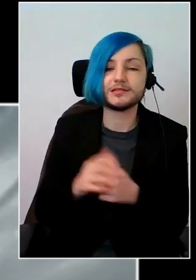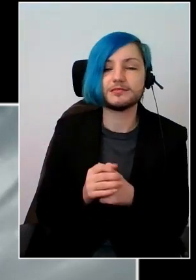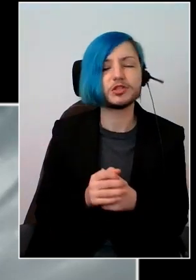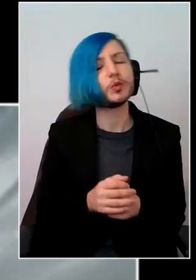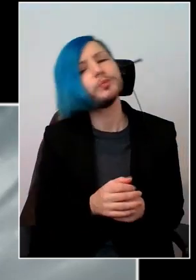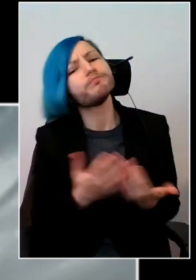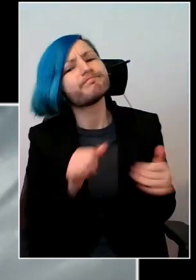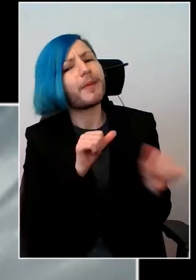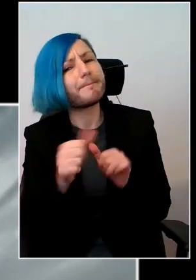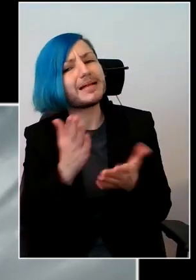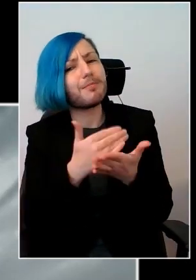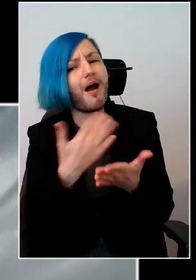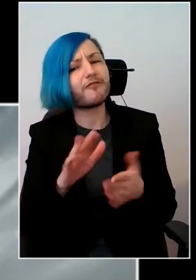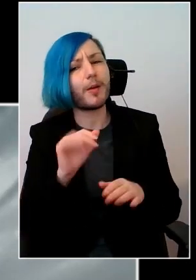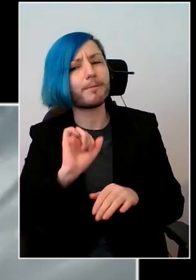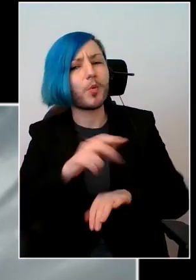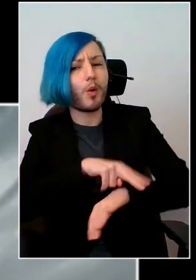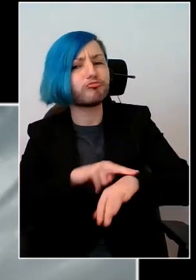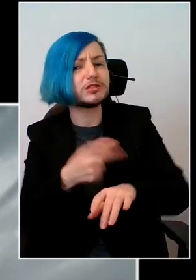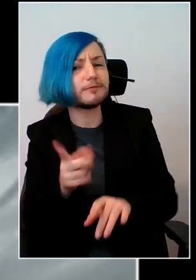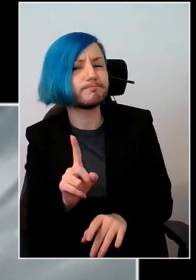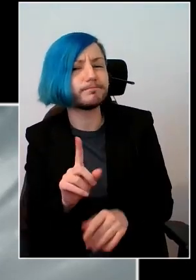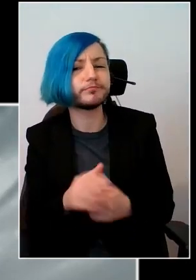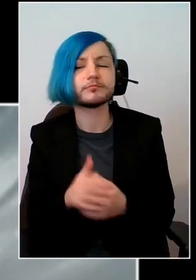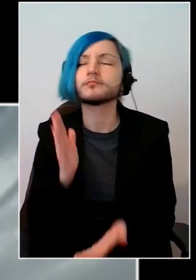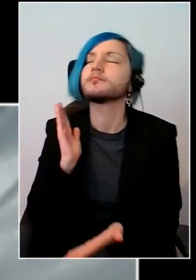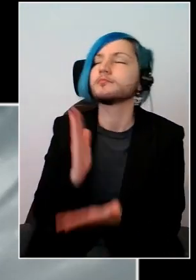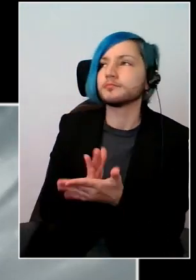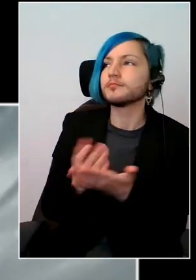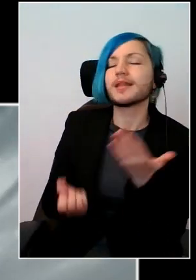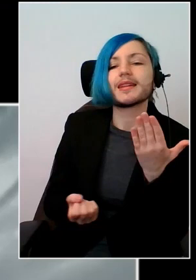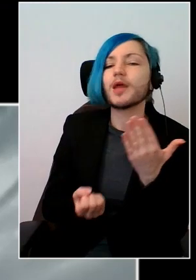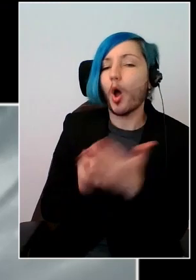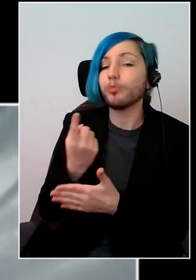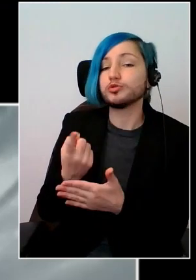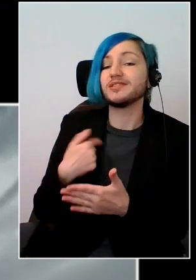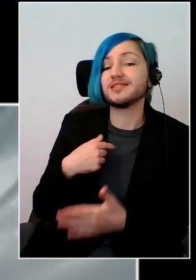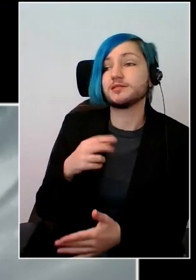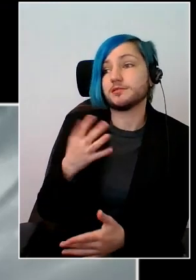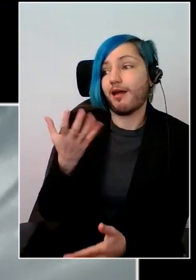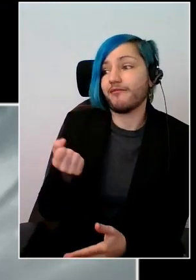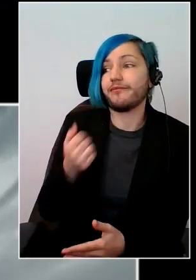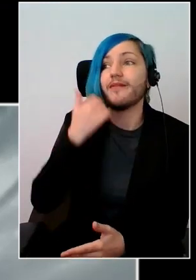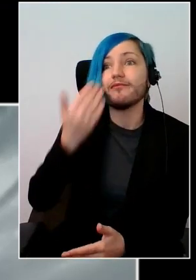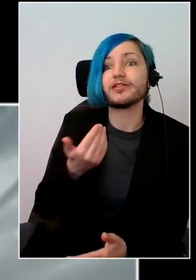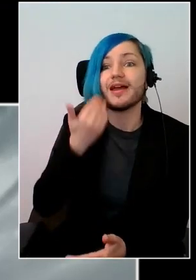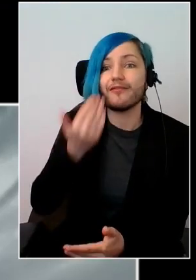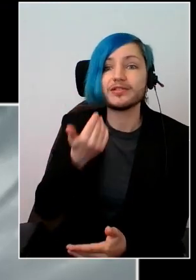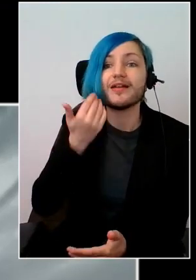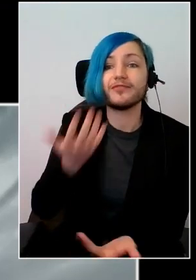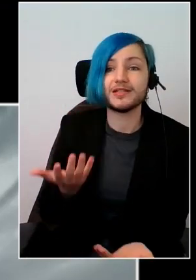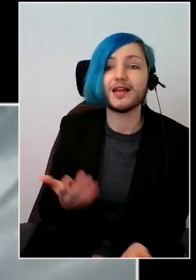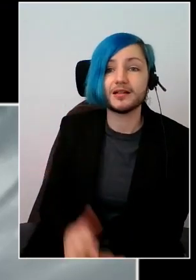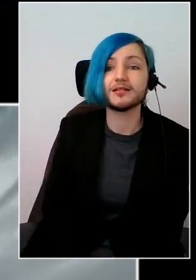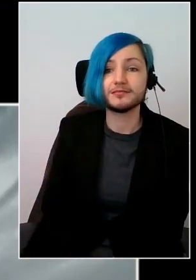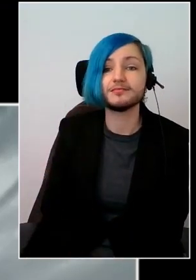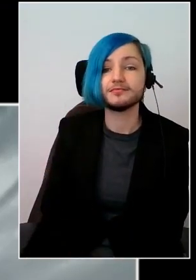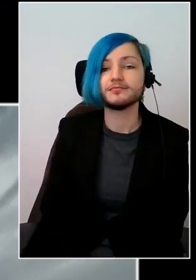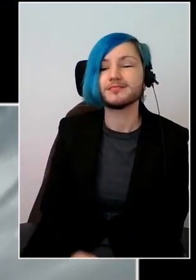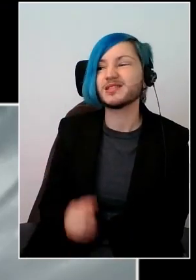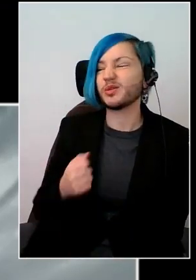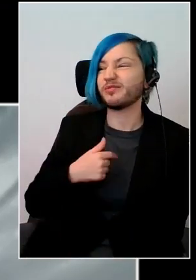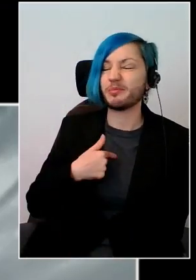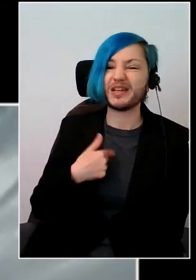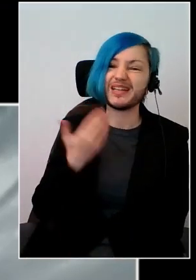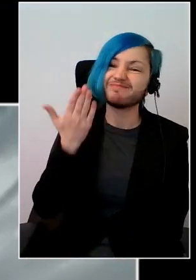apprenticeship? It's definitely the opportunities that I'm given on a daily basis. I didn't have a particularly great time at school,